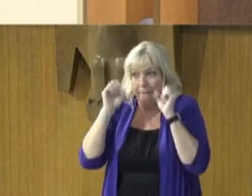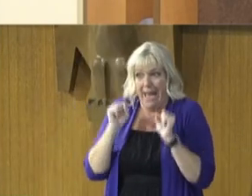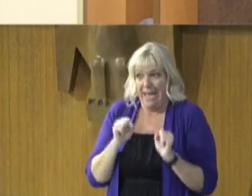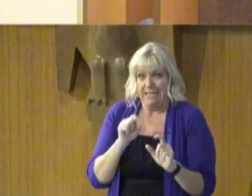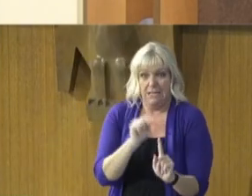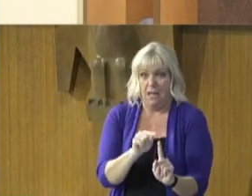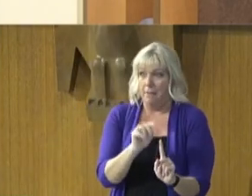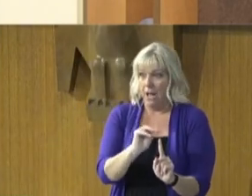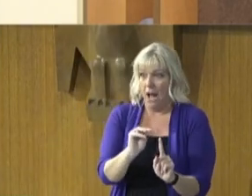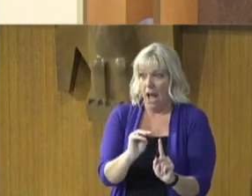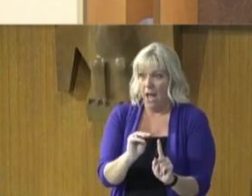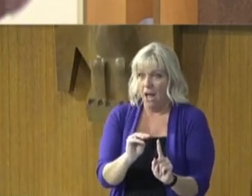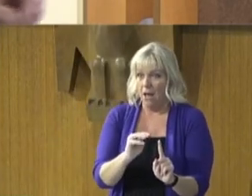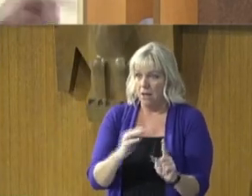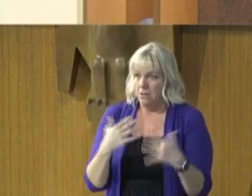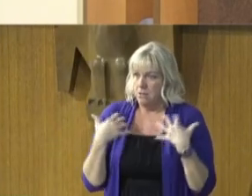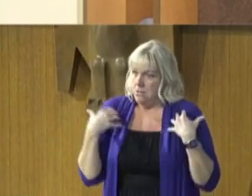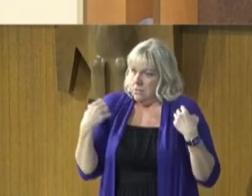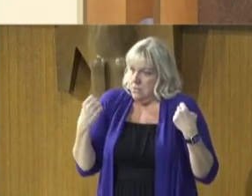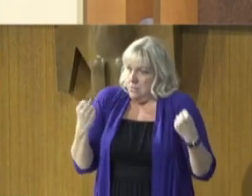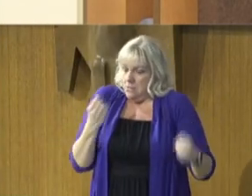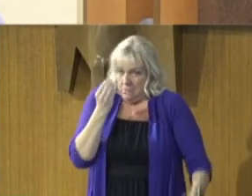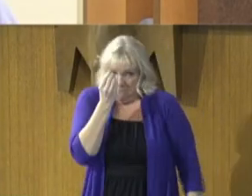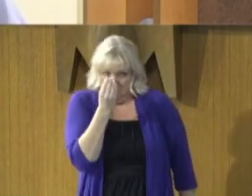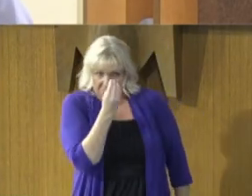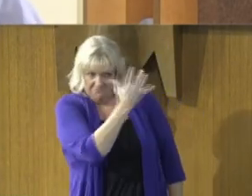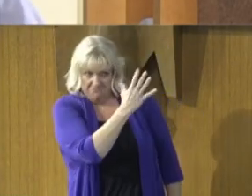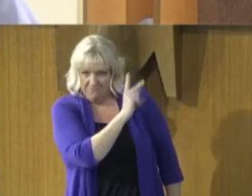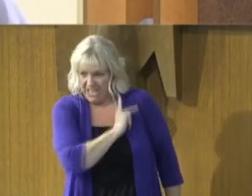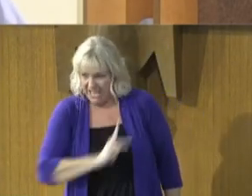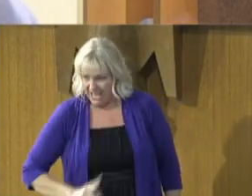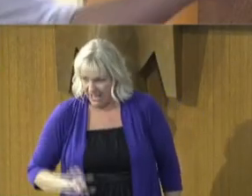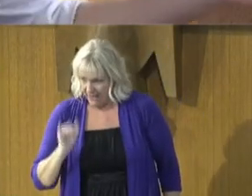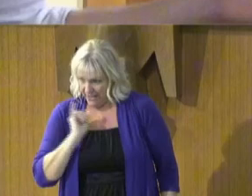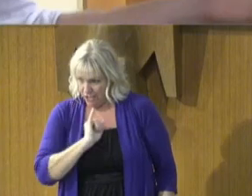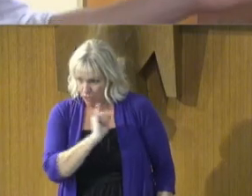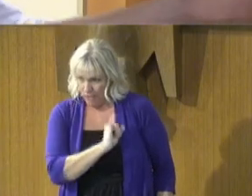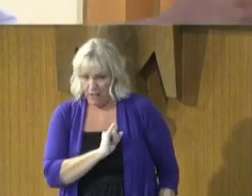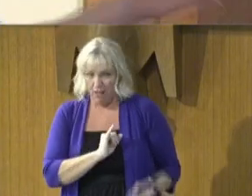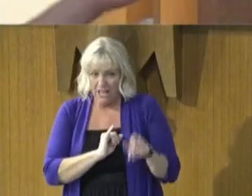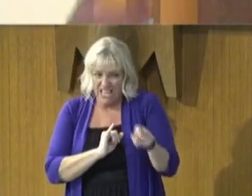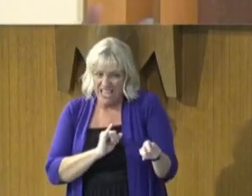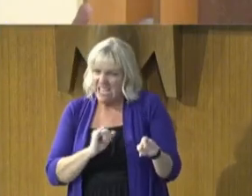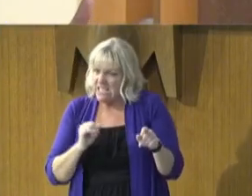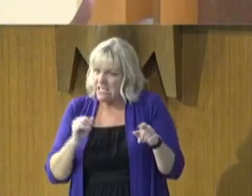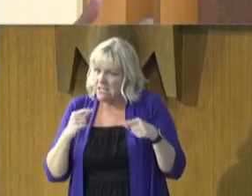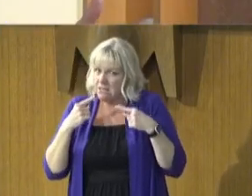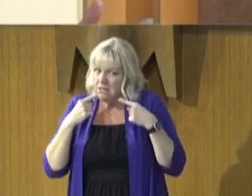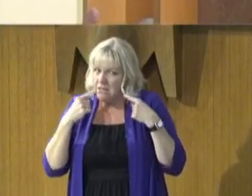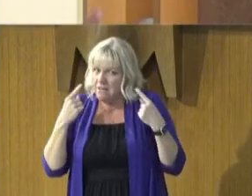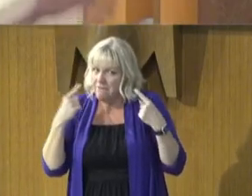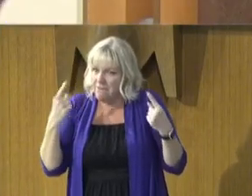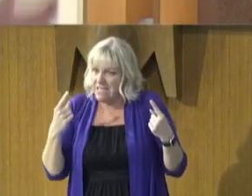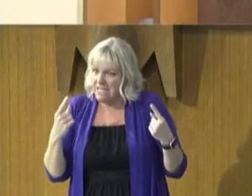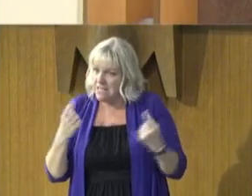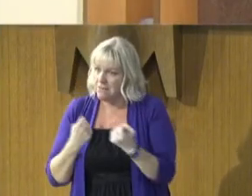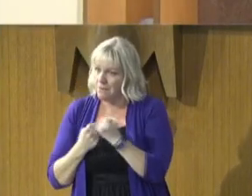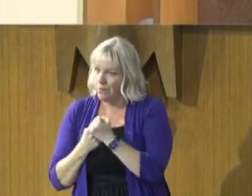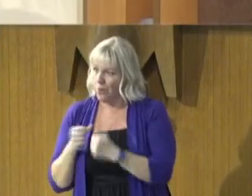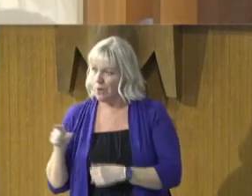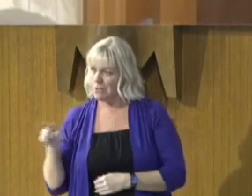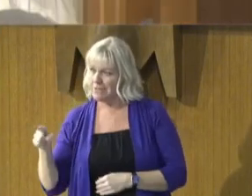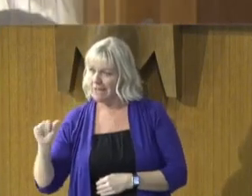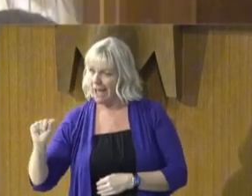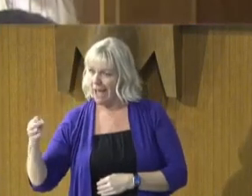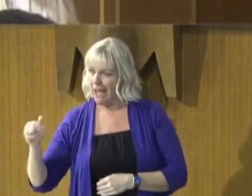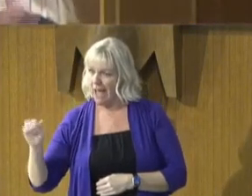the king of Israel, who, although he's not named in this passage, is the infamous King Ahab, that starting this